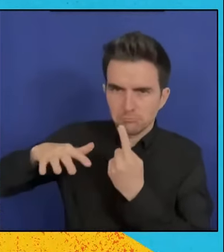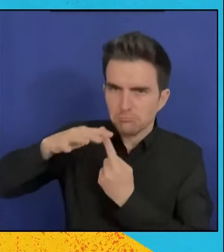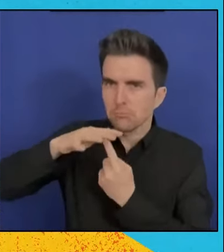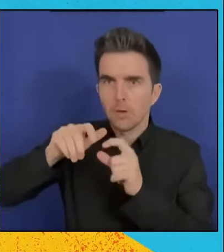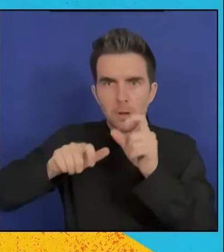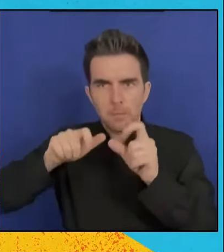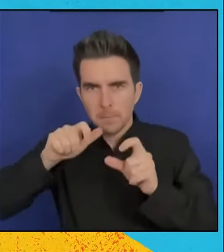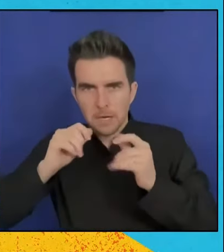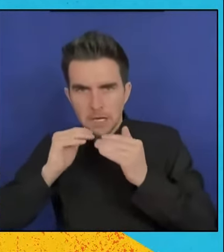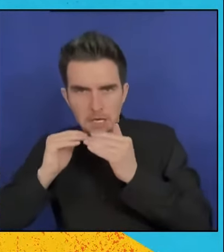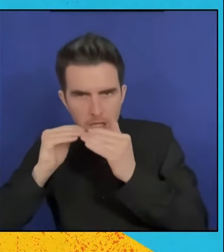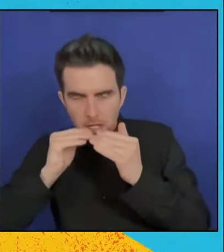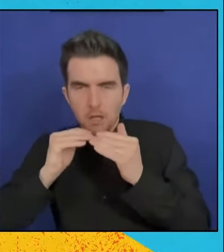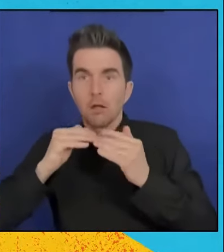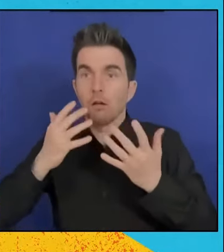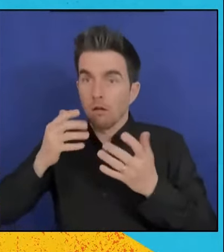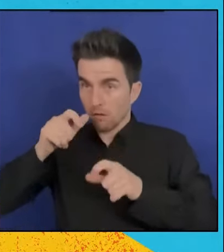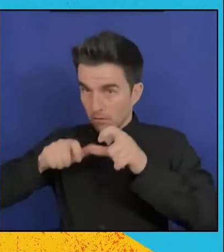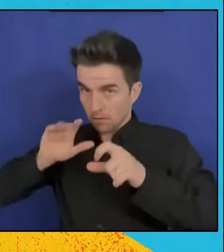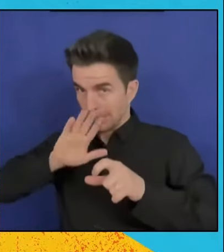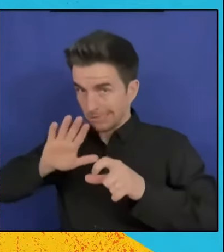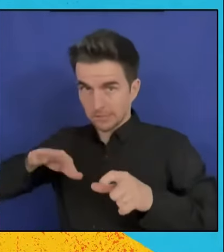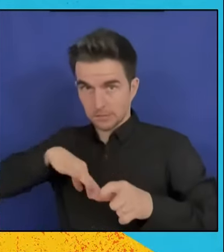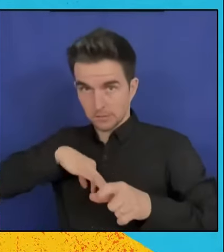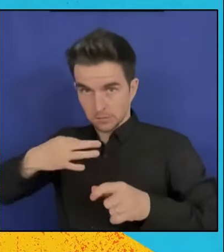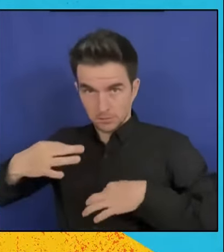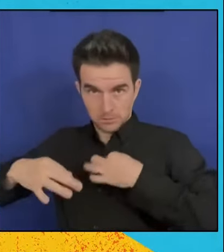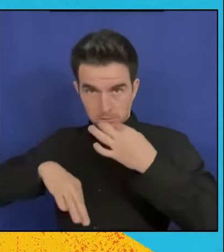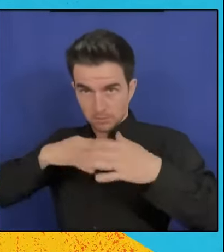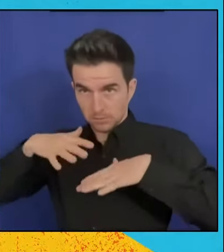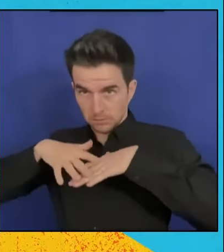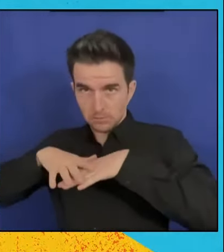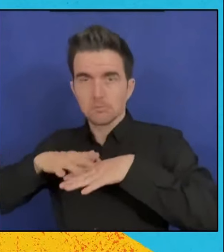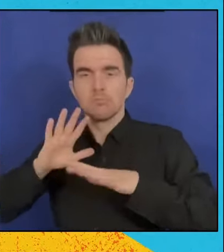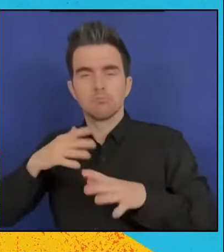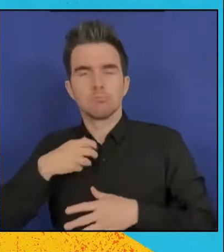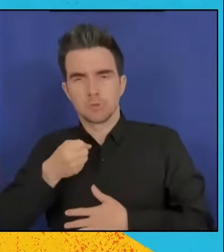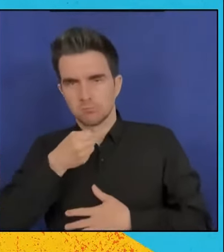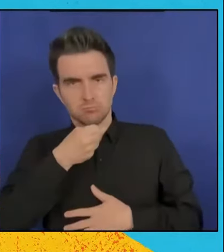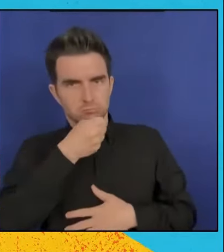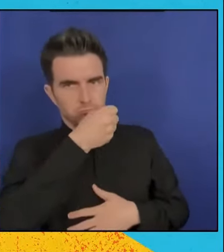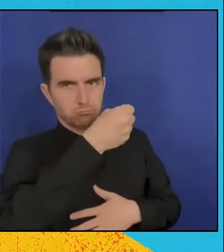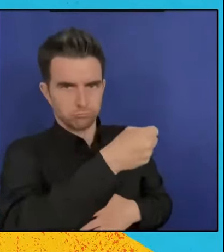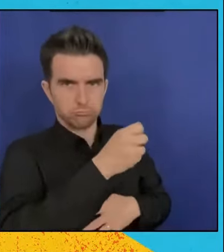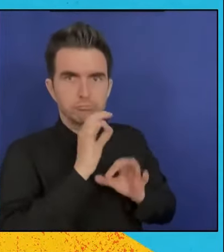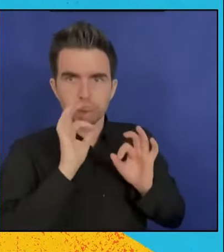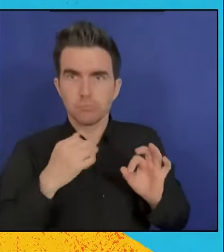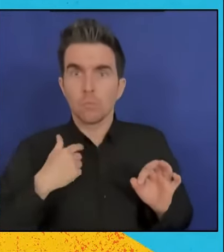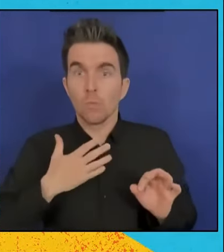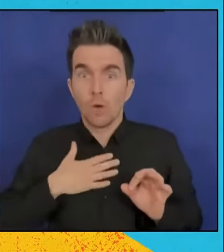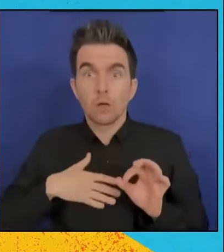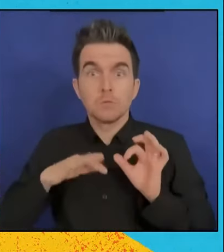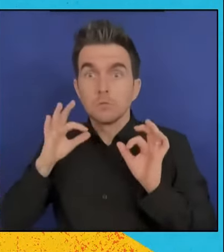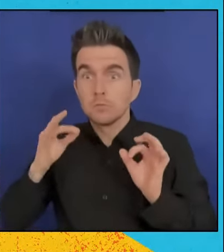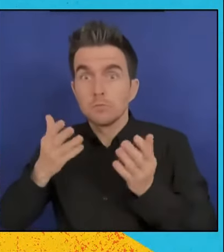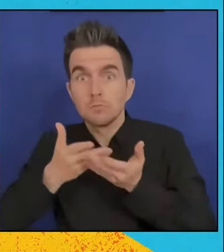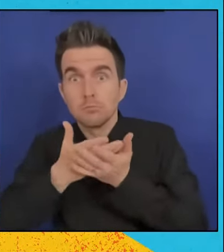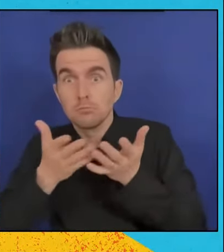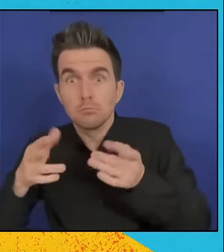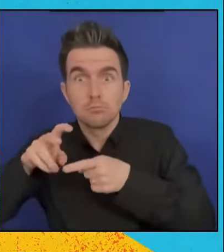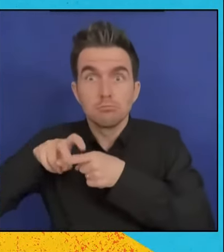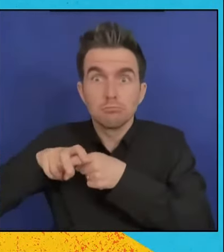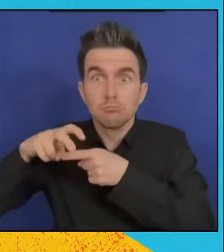seat and ready to listen to the spotlight session on people and planet. All right, great. Thank